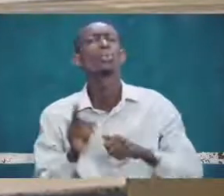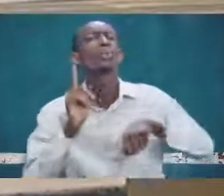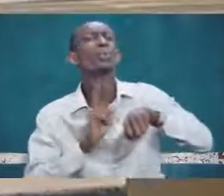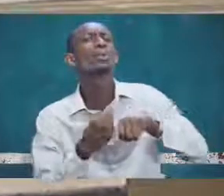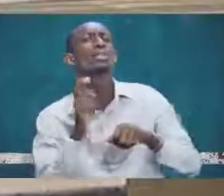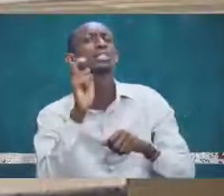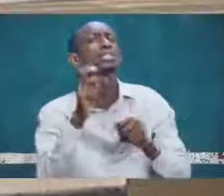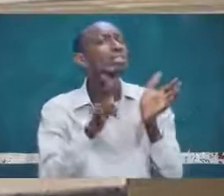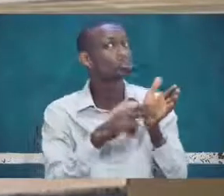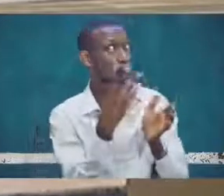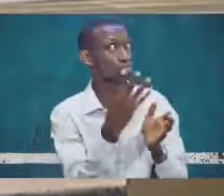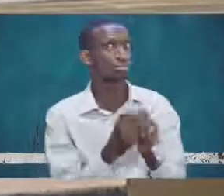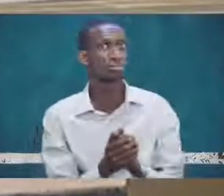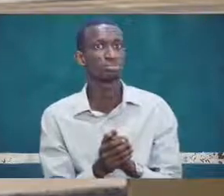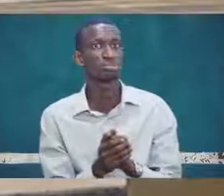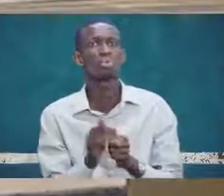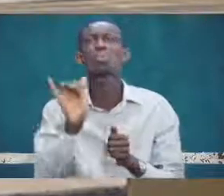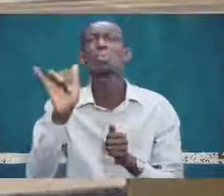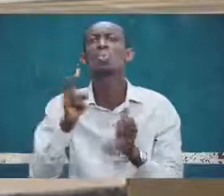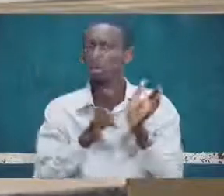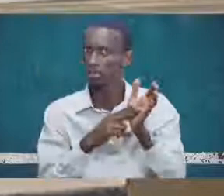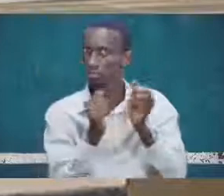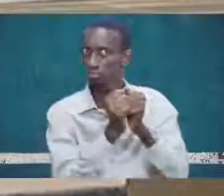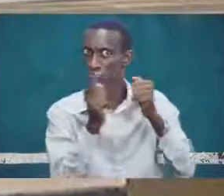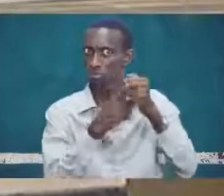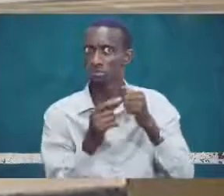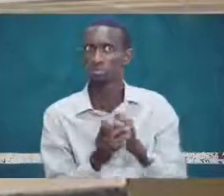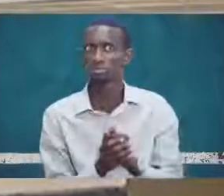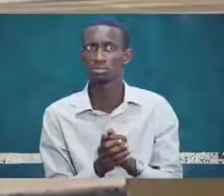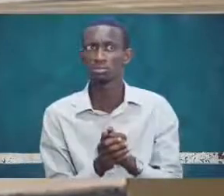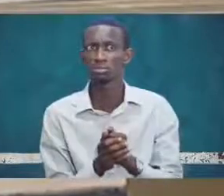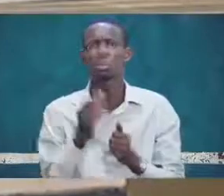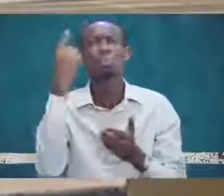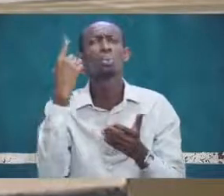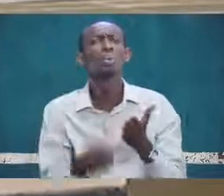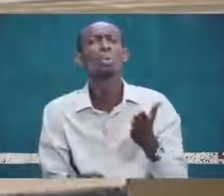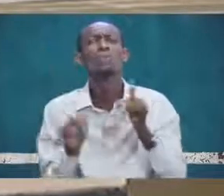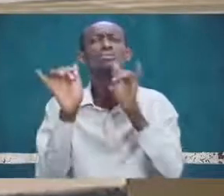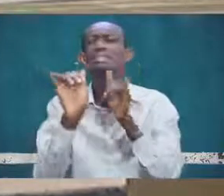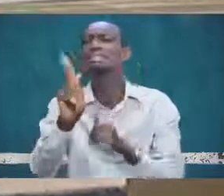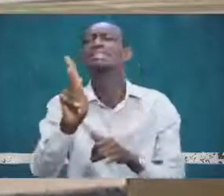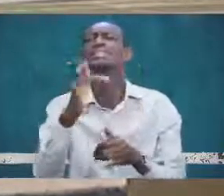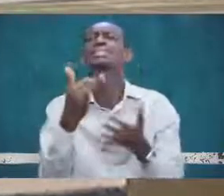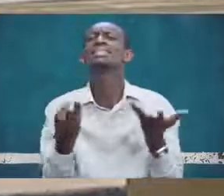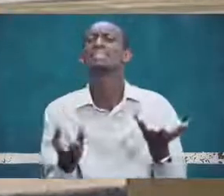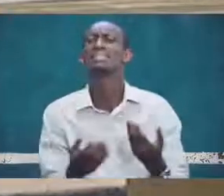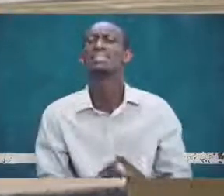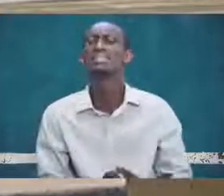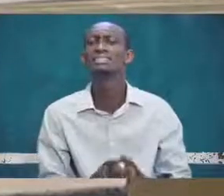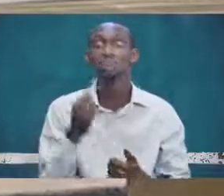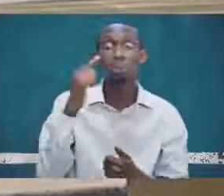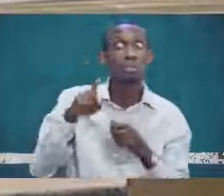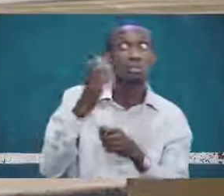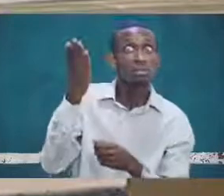x is equal to 4, then y will be equal to 16. What is the constant of proportionality? You see,